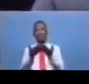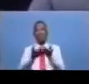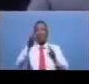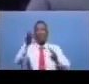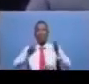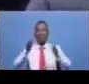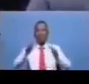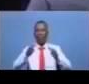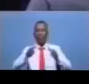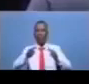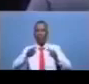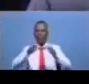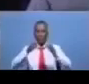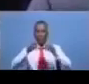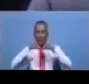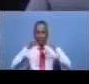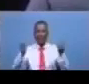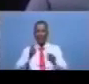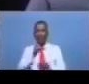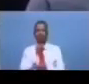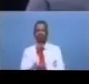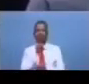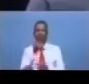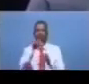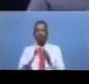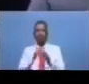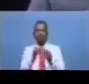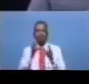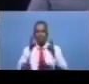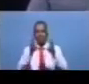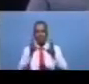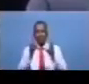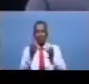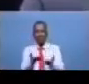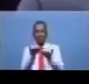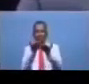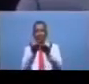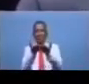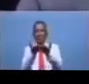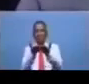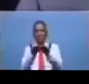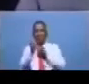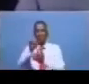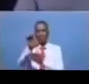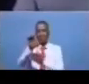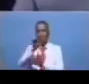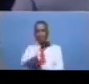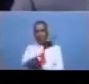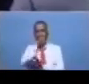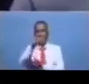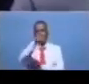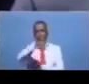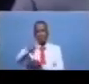ruling was not part of the submissions of counsel for the first respondent and the second